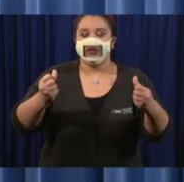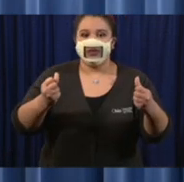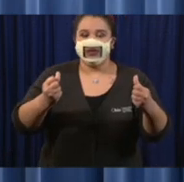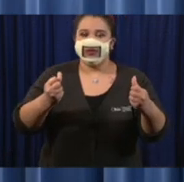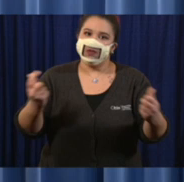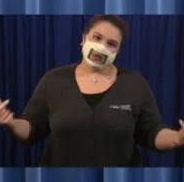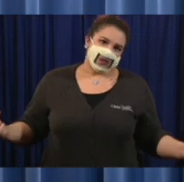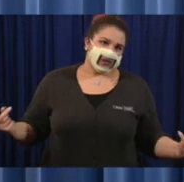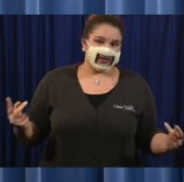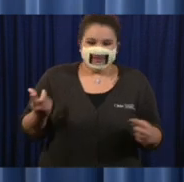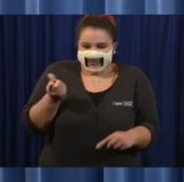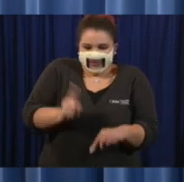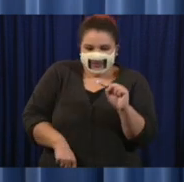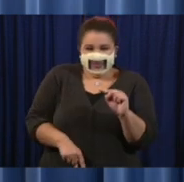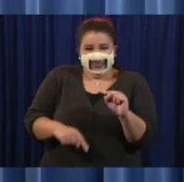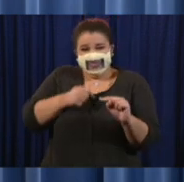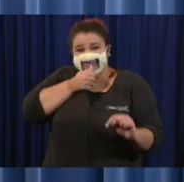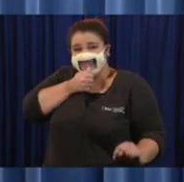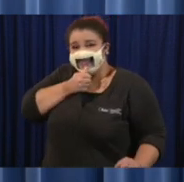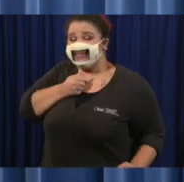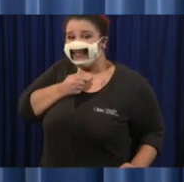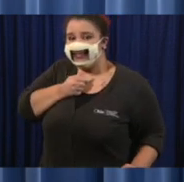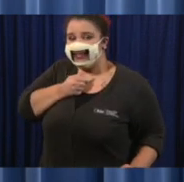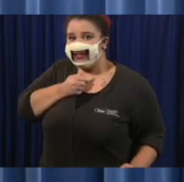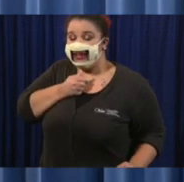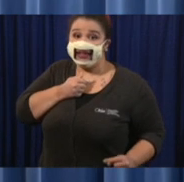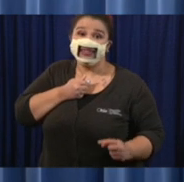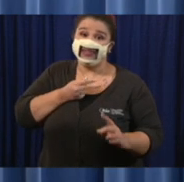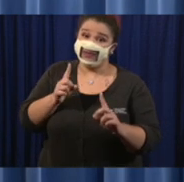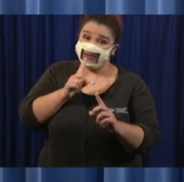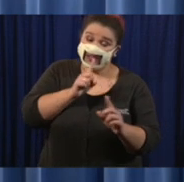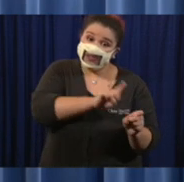recovery. What's your response to that?